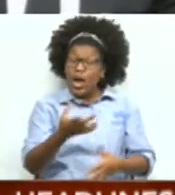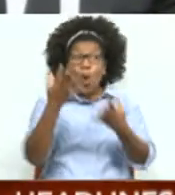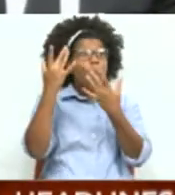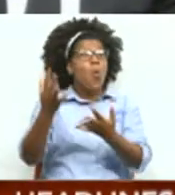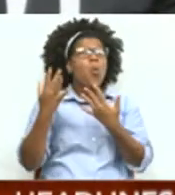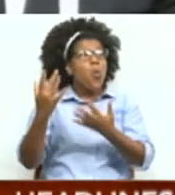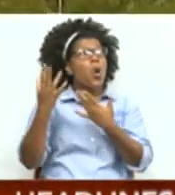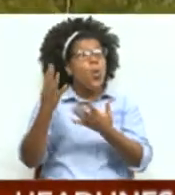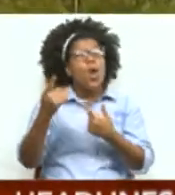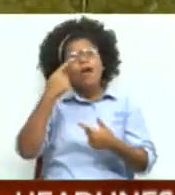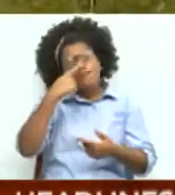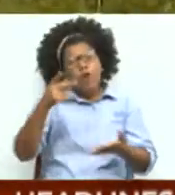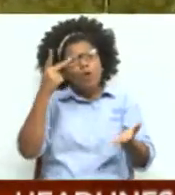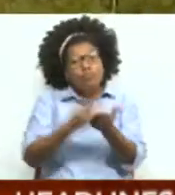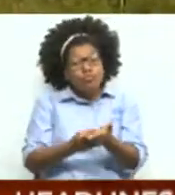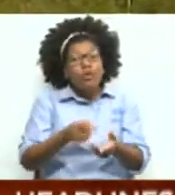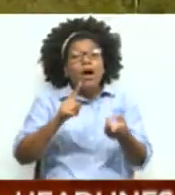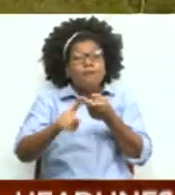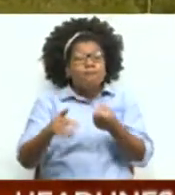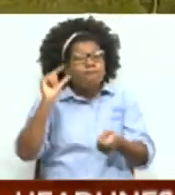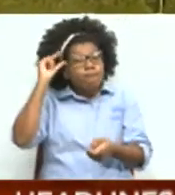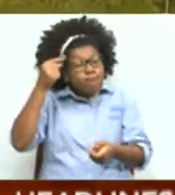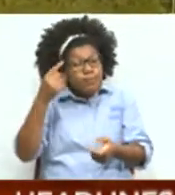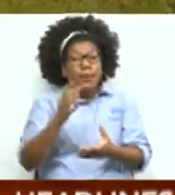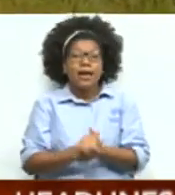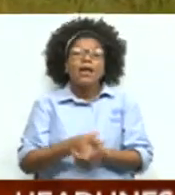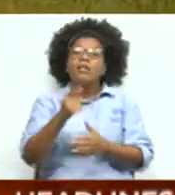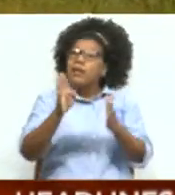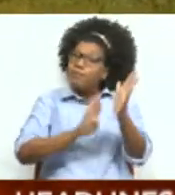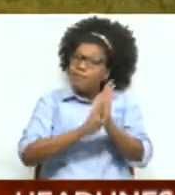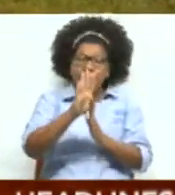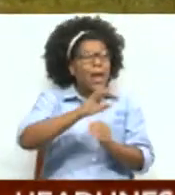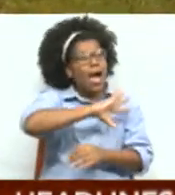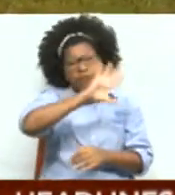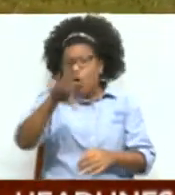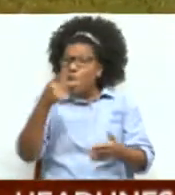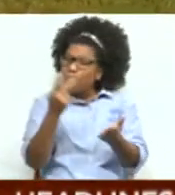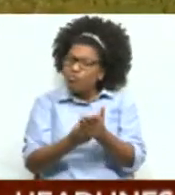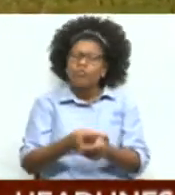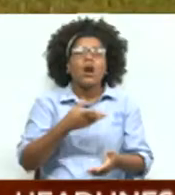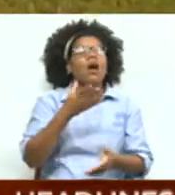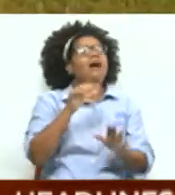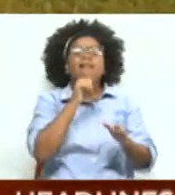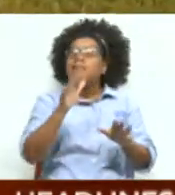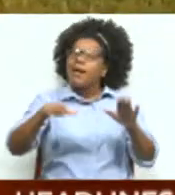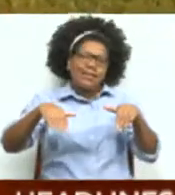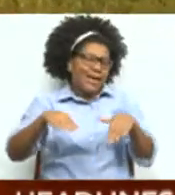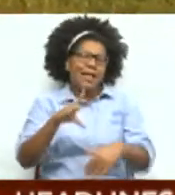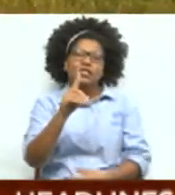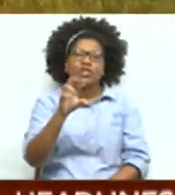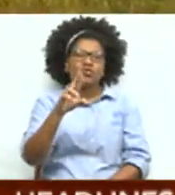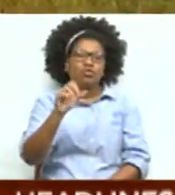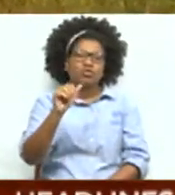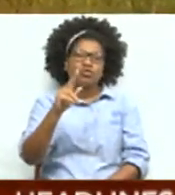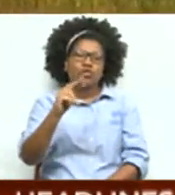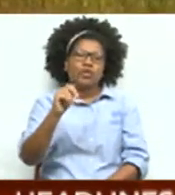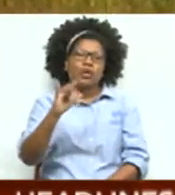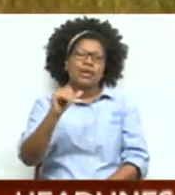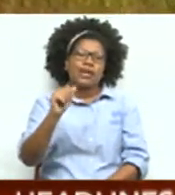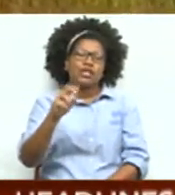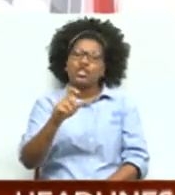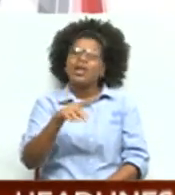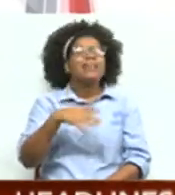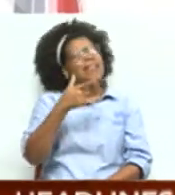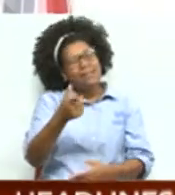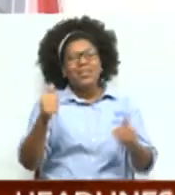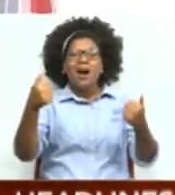He says the development has all approvals except drainage, as the site has to update its drainage system. I